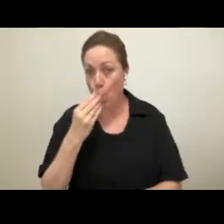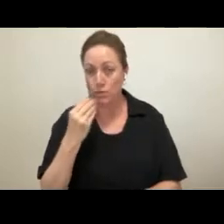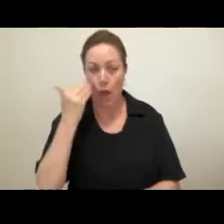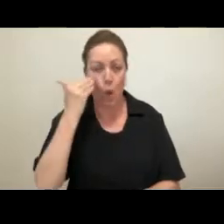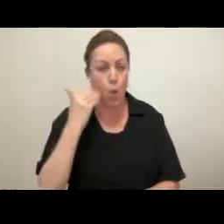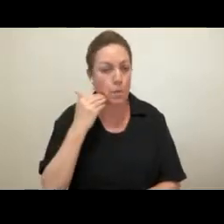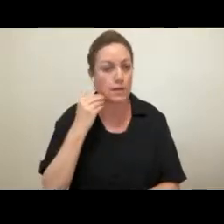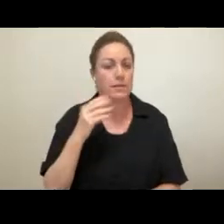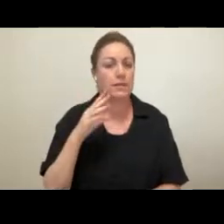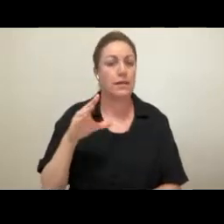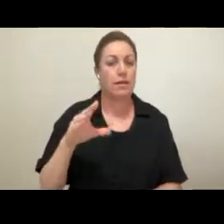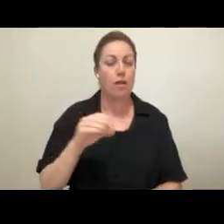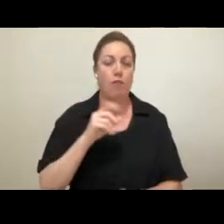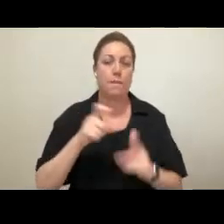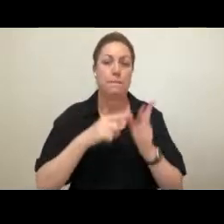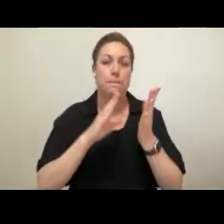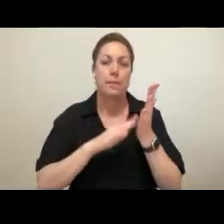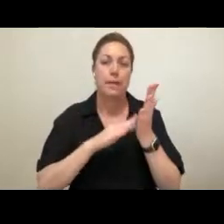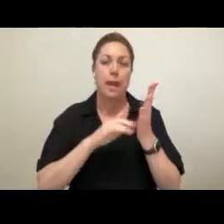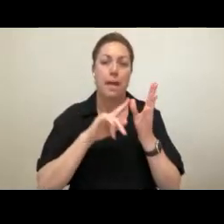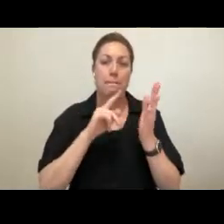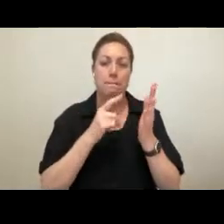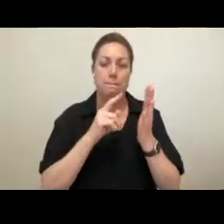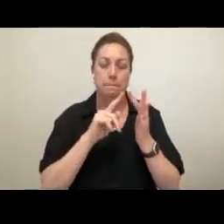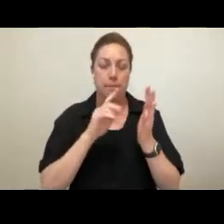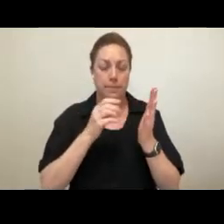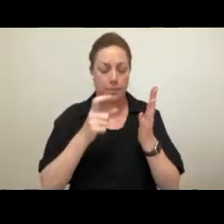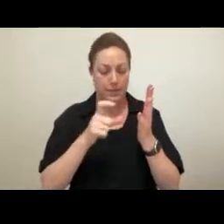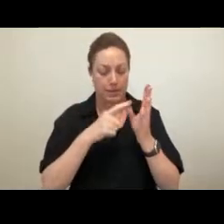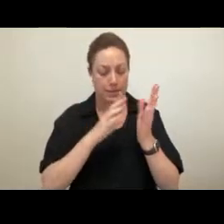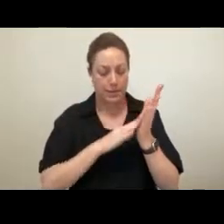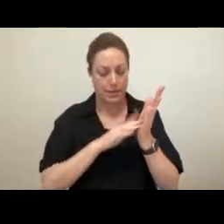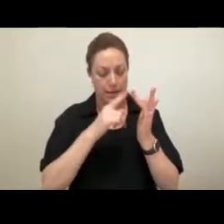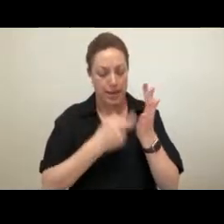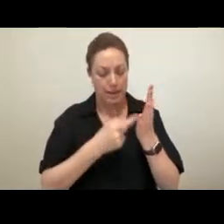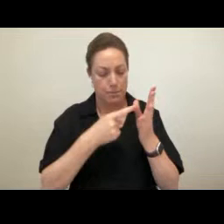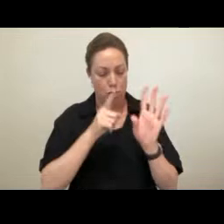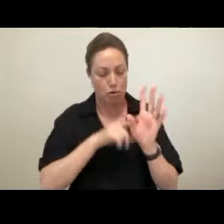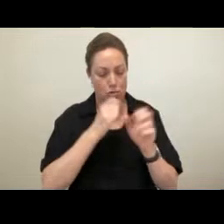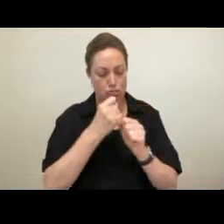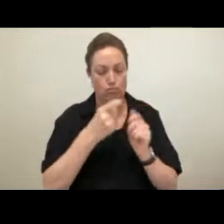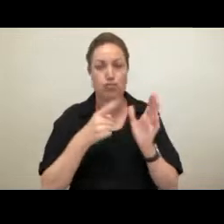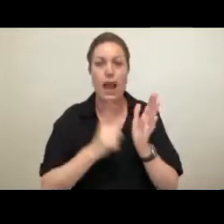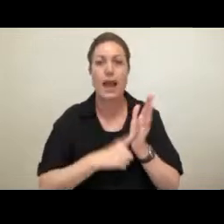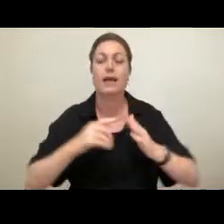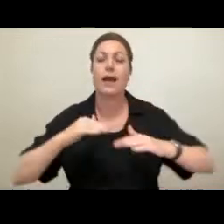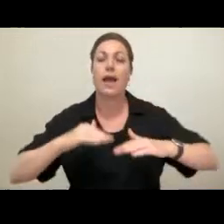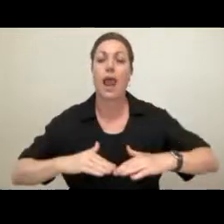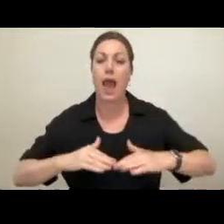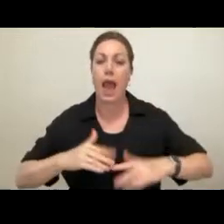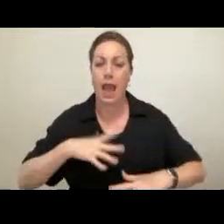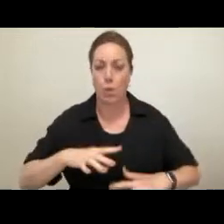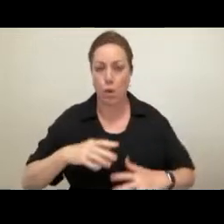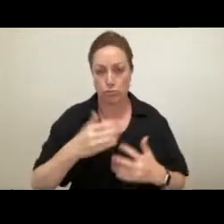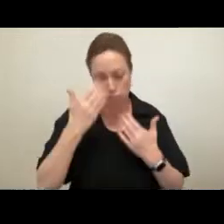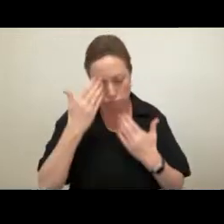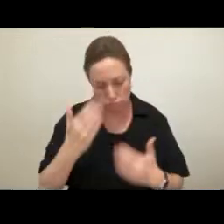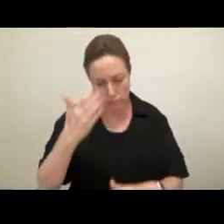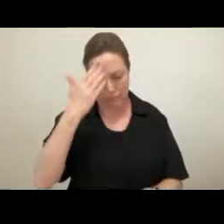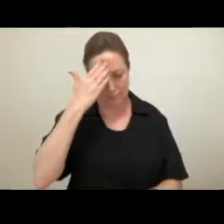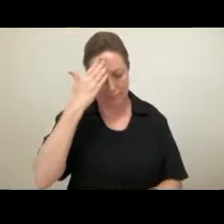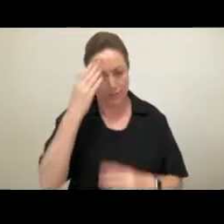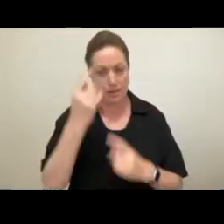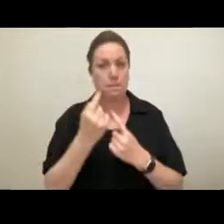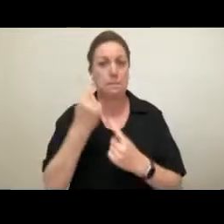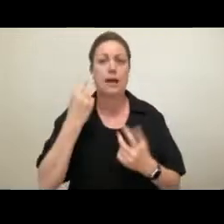on Camaragal land, and I like to acknowledge and make that known and to pay my respects to my elders, past, present and emerging, and